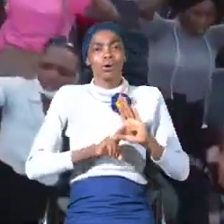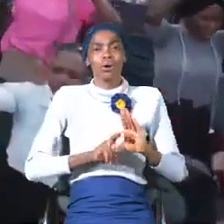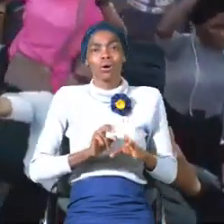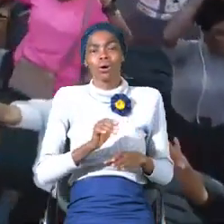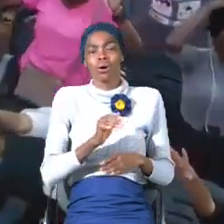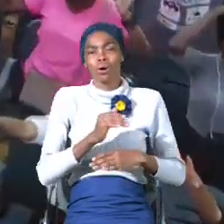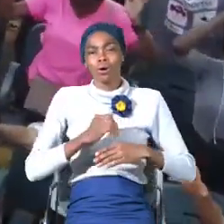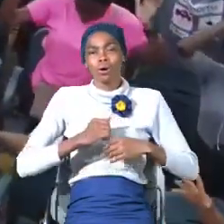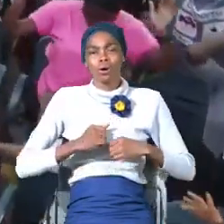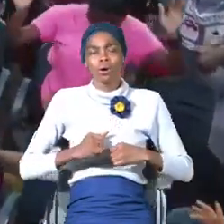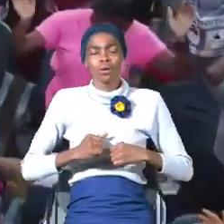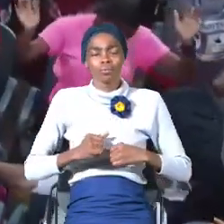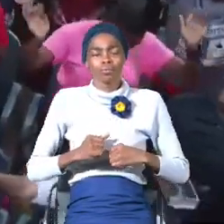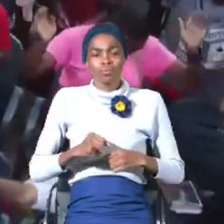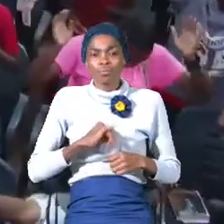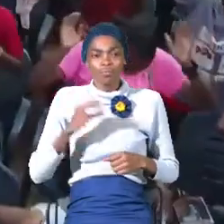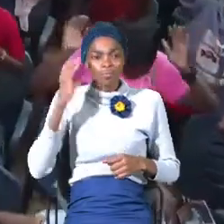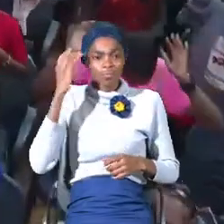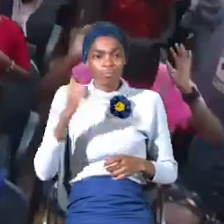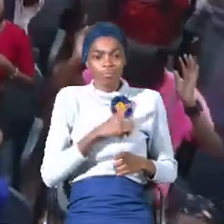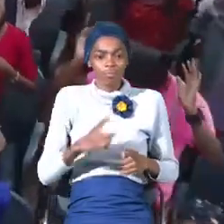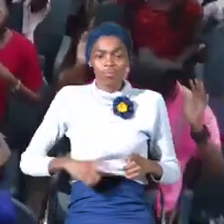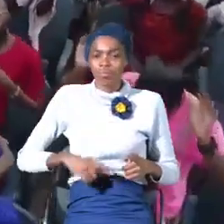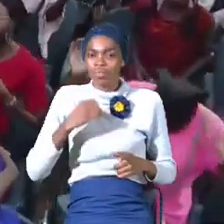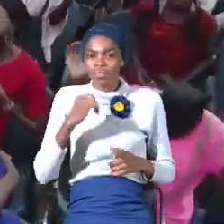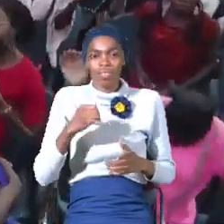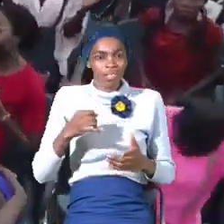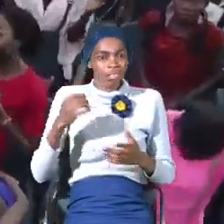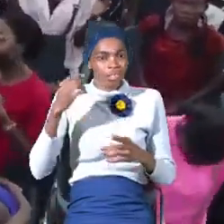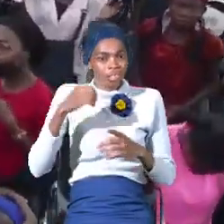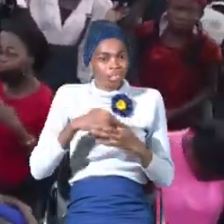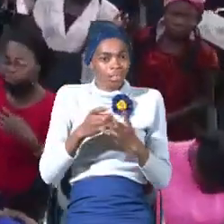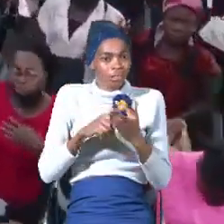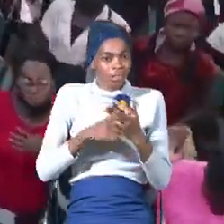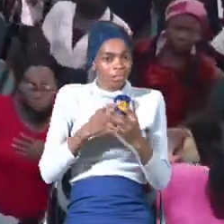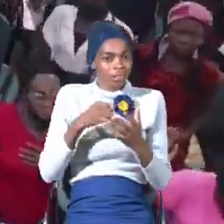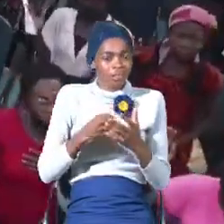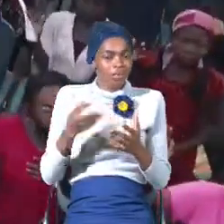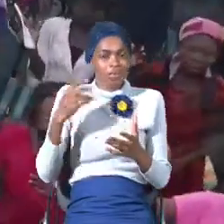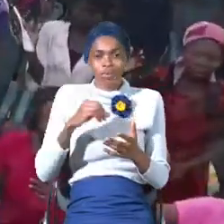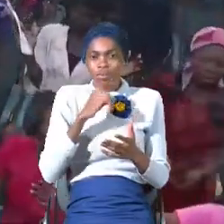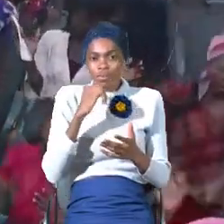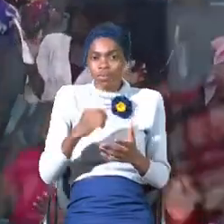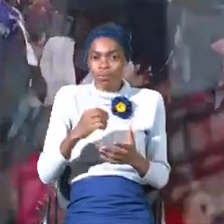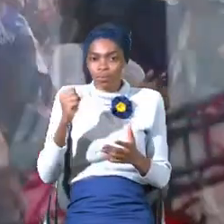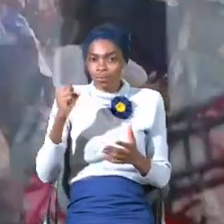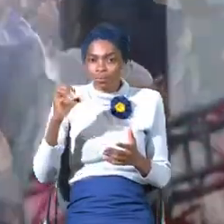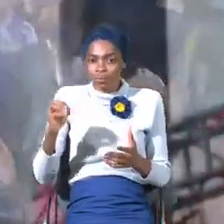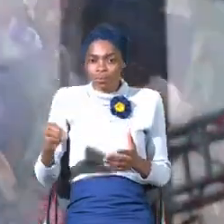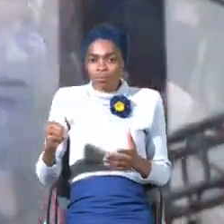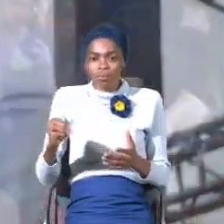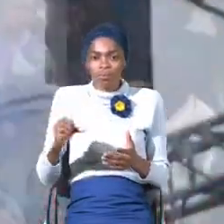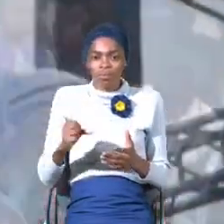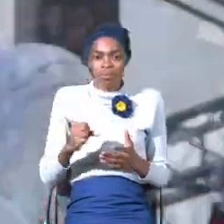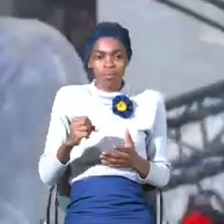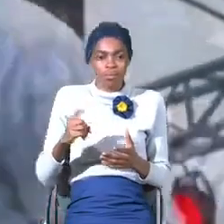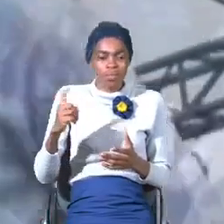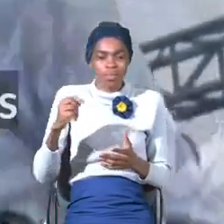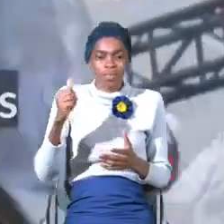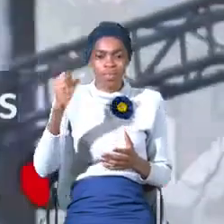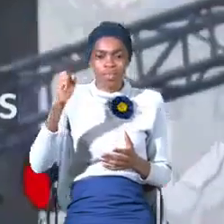I heard the Lord said to me, in the beginning it was not so. Therefore, what the axe is led to the root